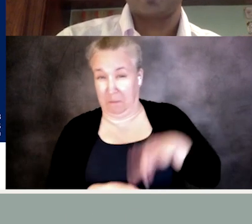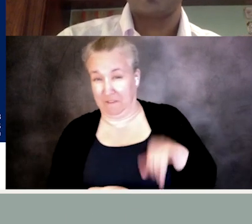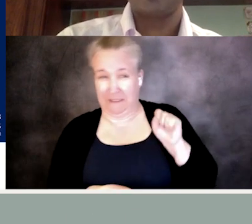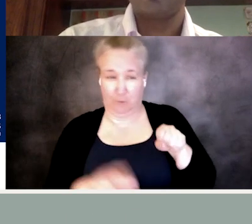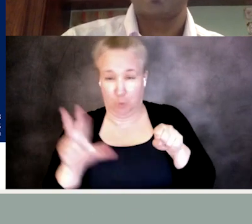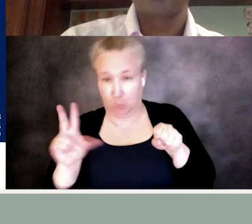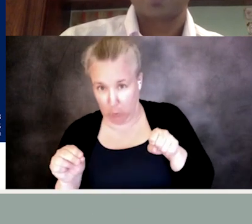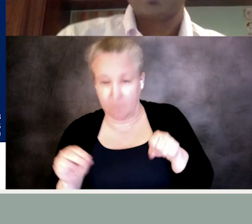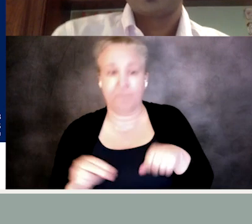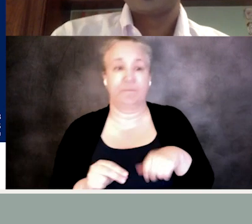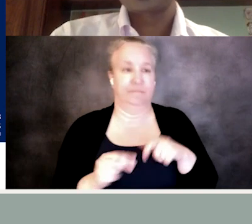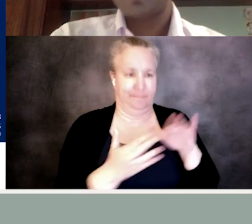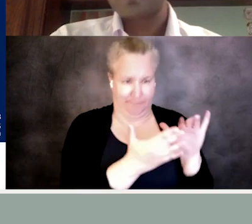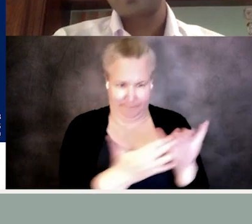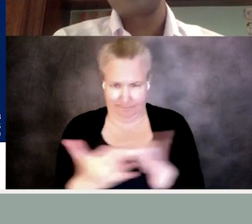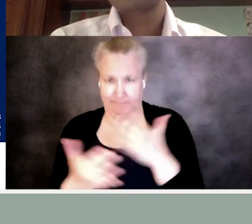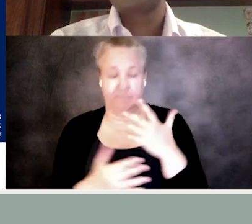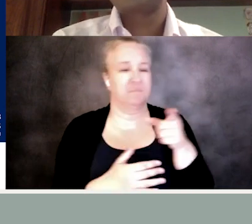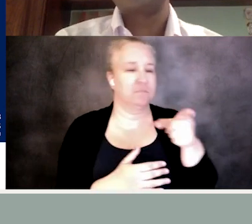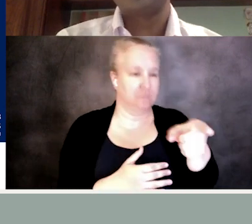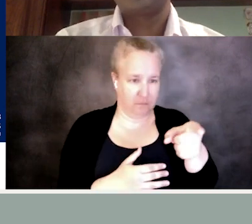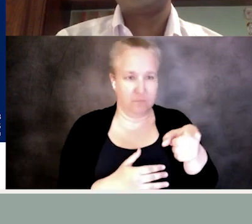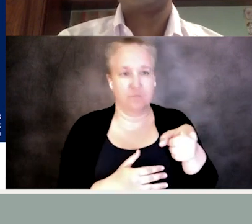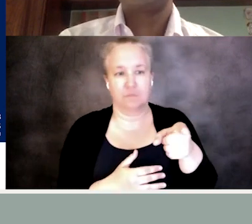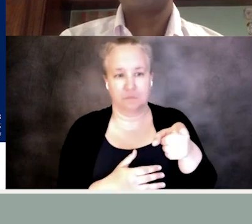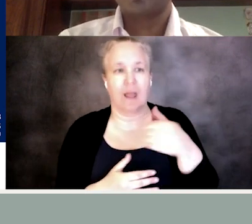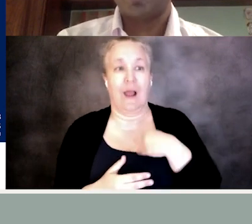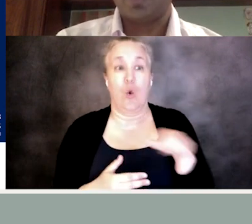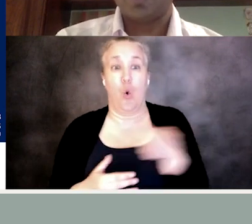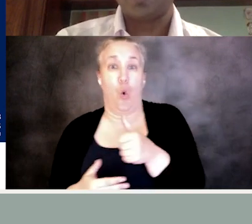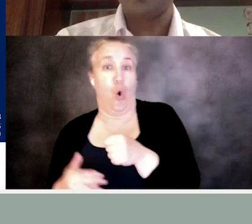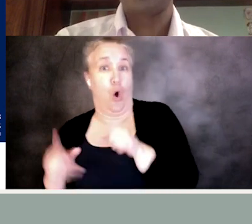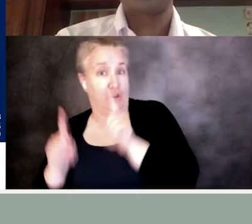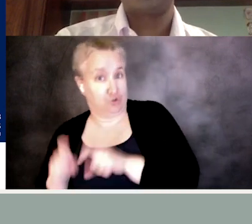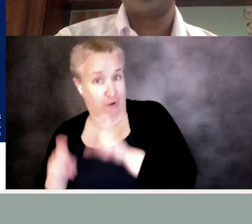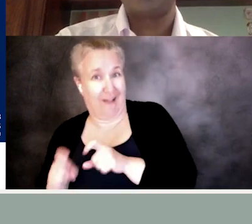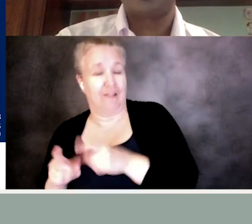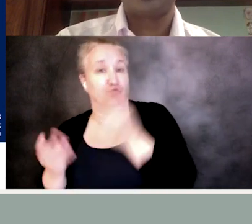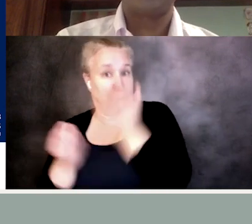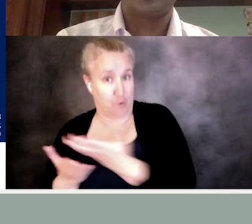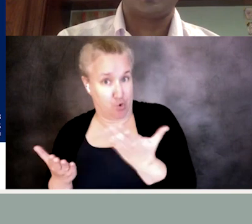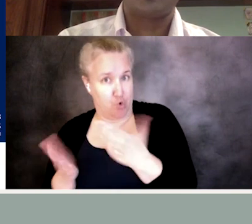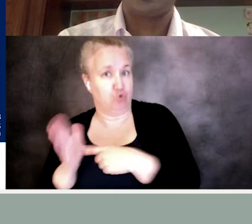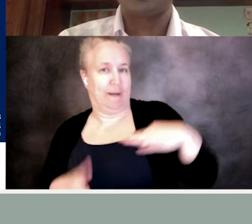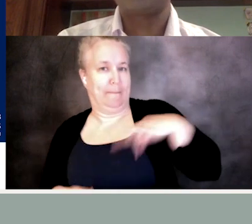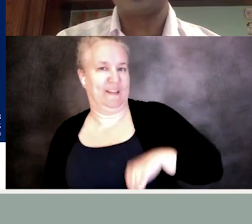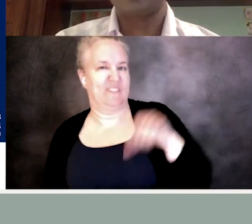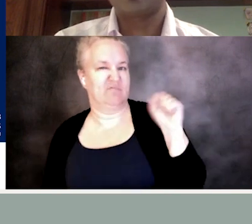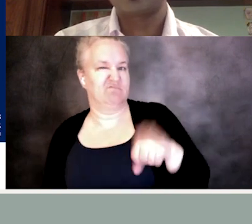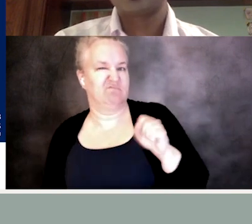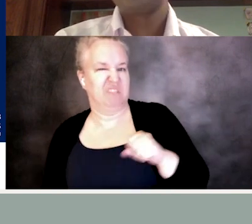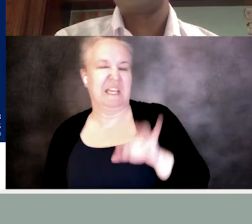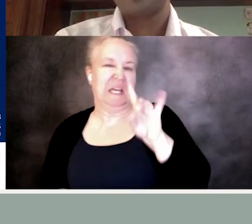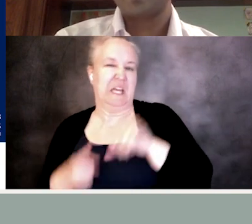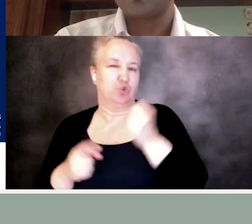was presented before. The SOFT trial was another trial that has been reported out, and it did show a benefit even at 8 to 12